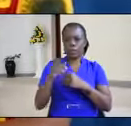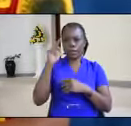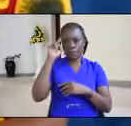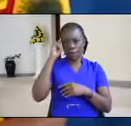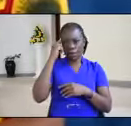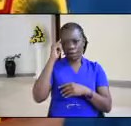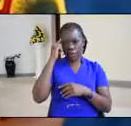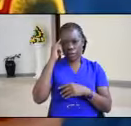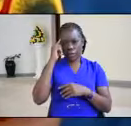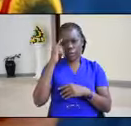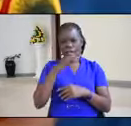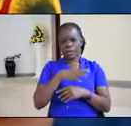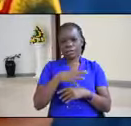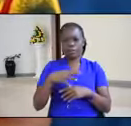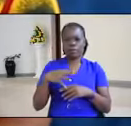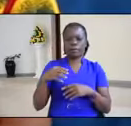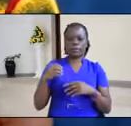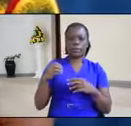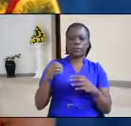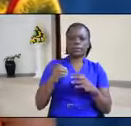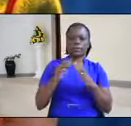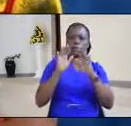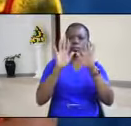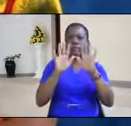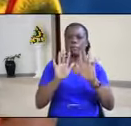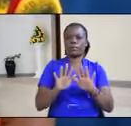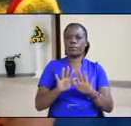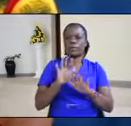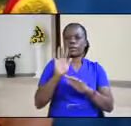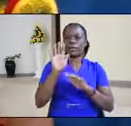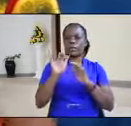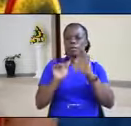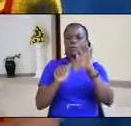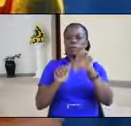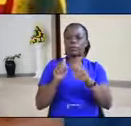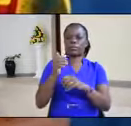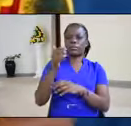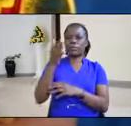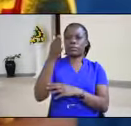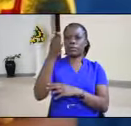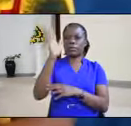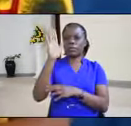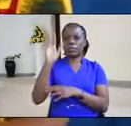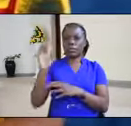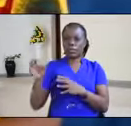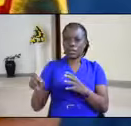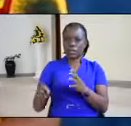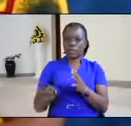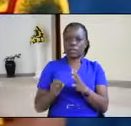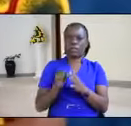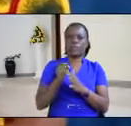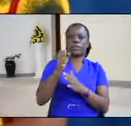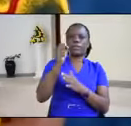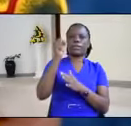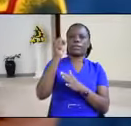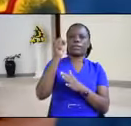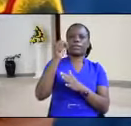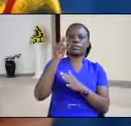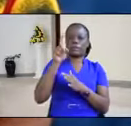and word and action God, the righteous judge,